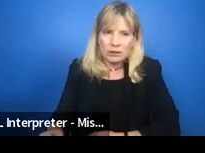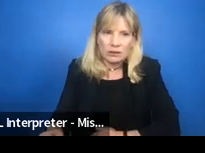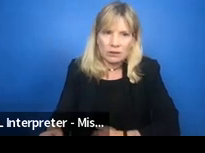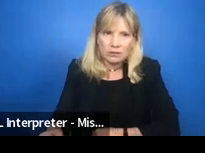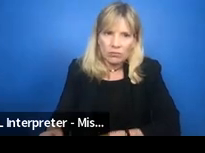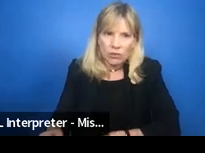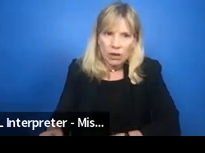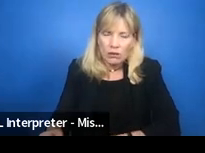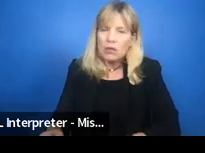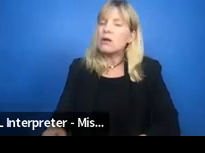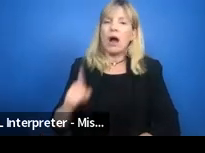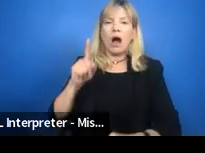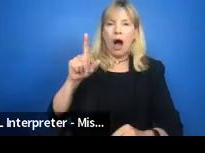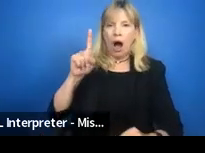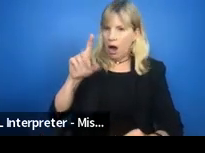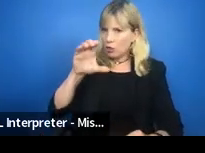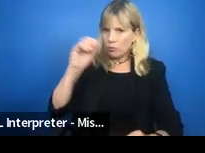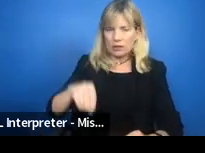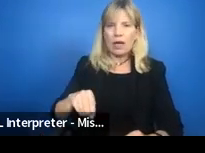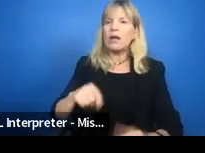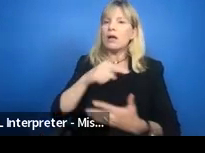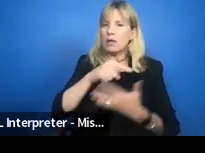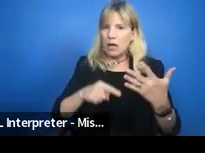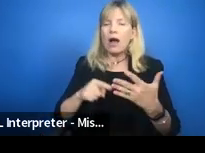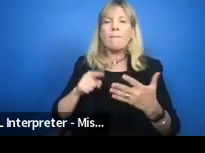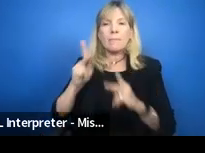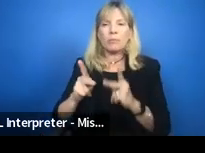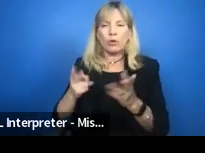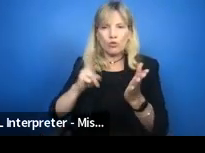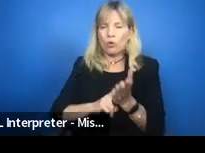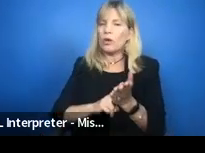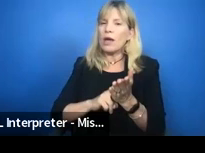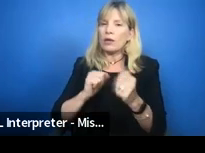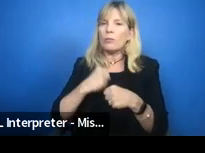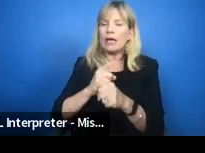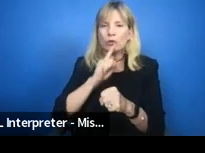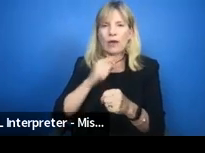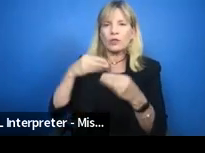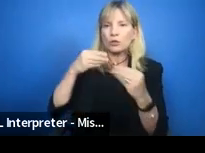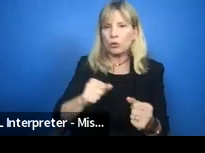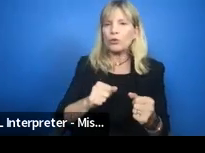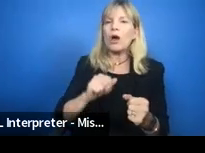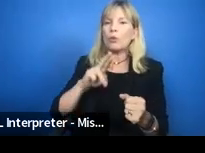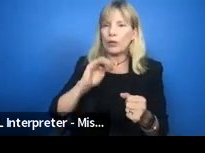So 100% there are steps that enrollees can take to facilitate a smoother and more successful renewal